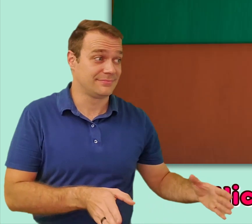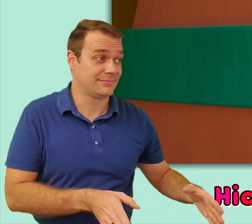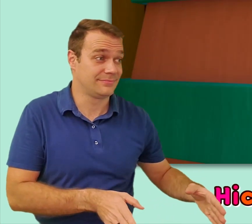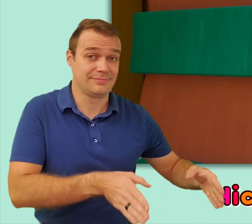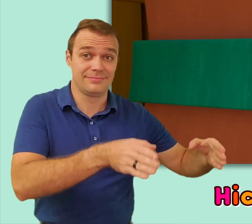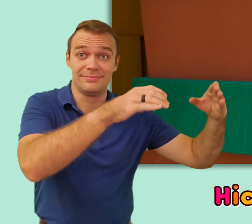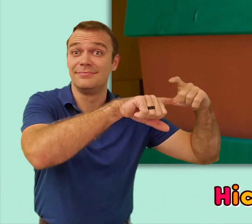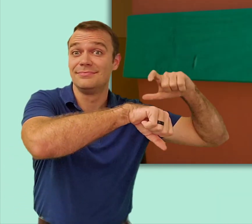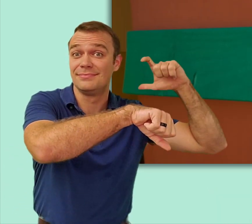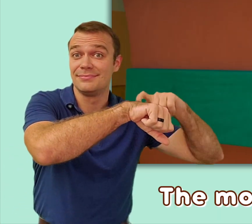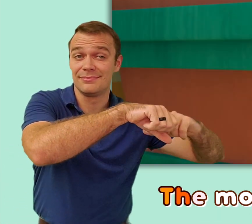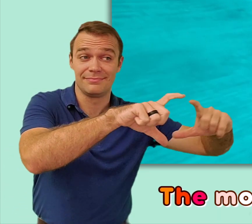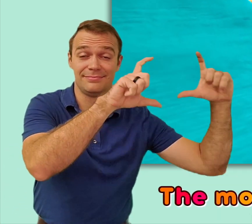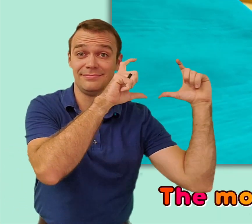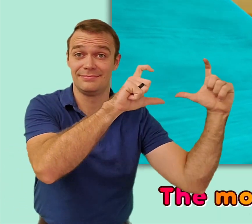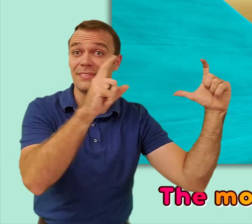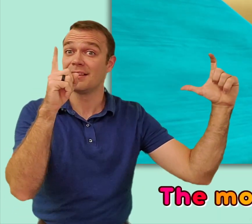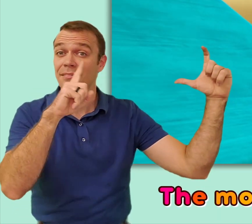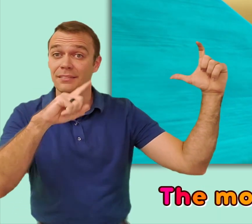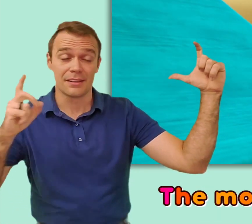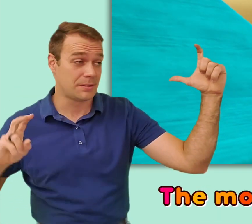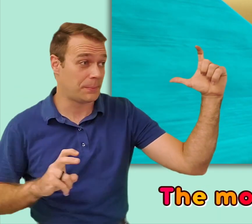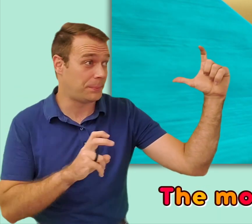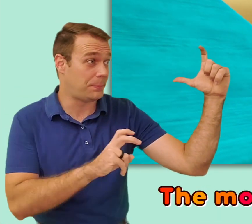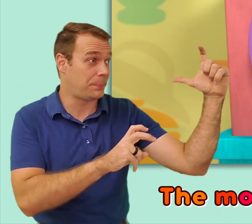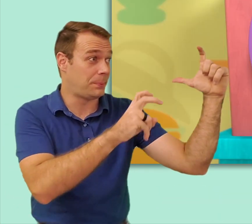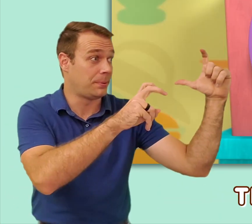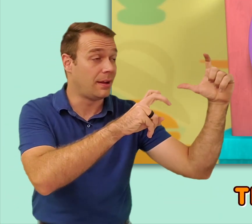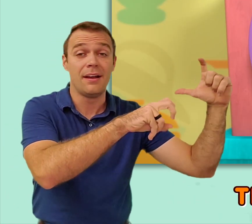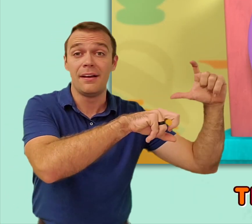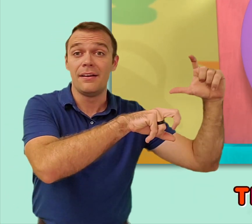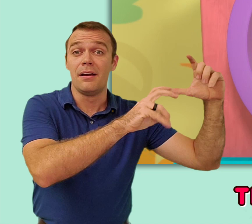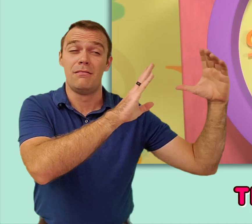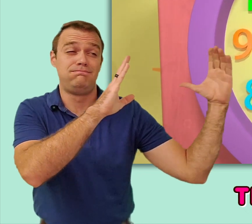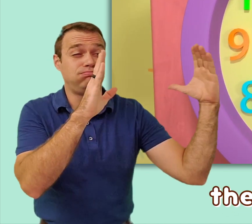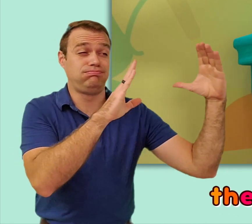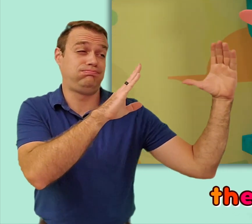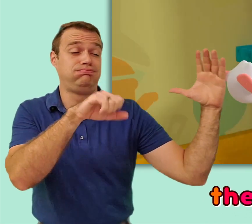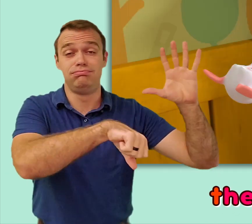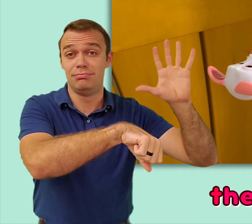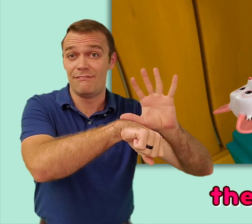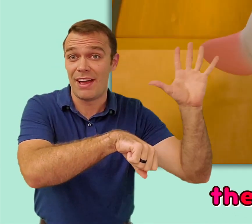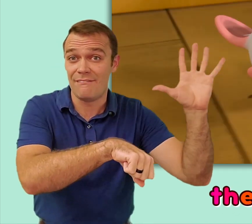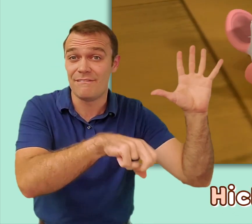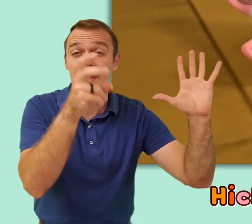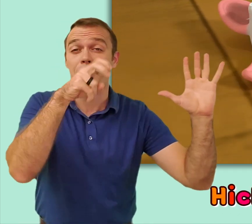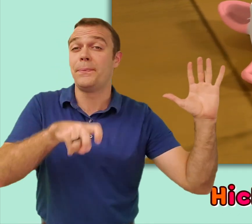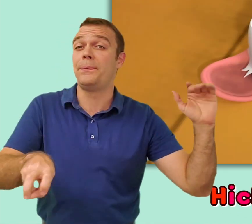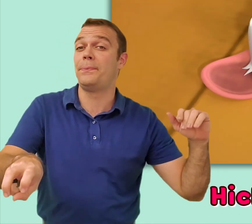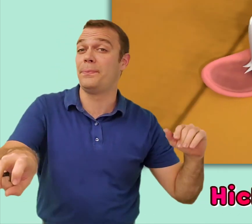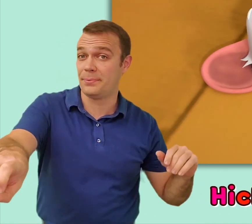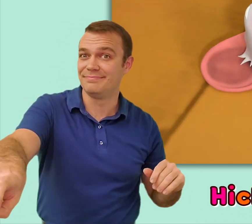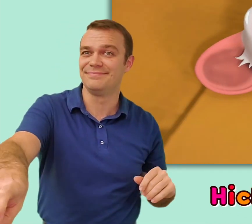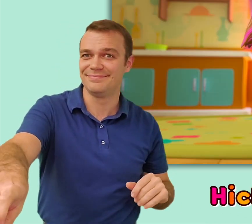Hickory, dickory, dock. The mouse went up the clock. The clock struck 5, the mouse ran down.